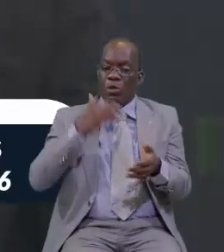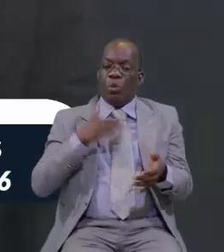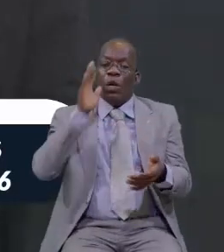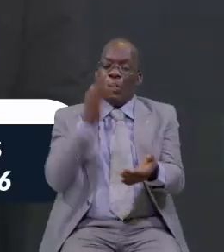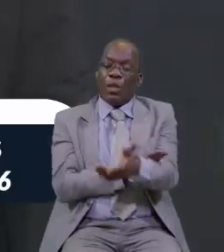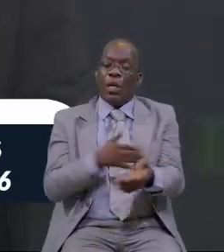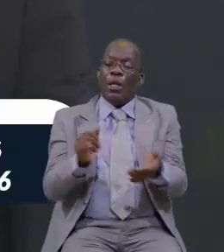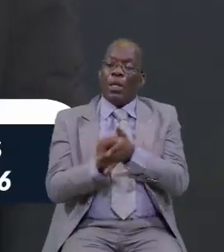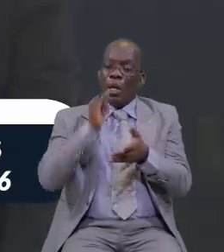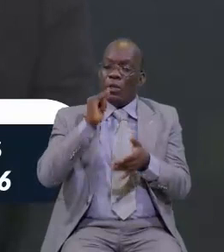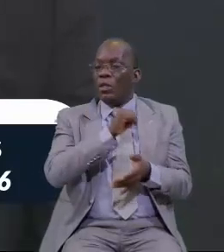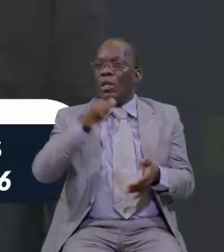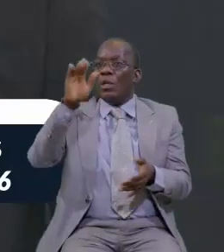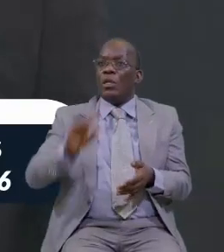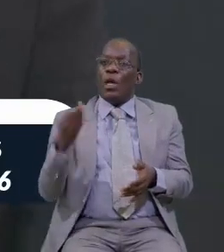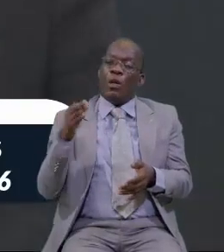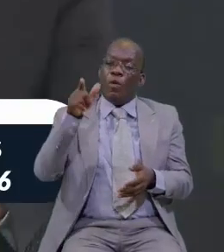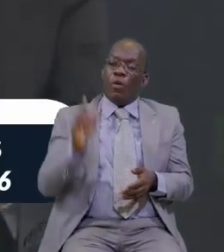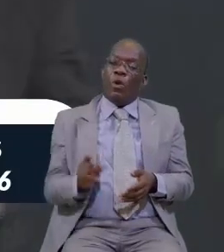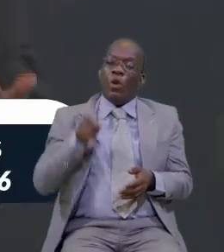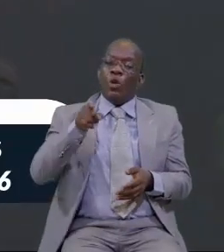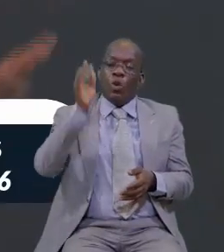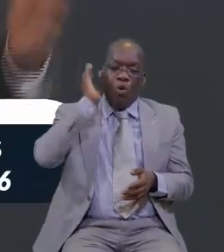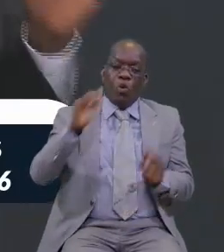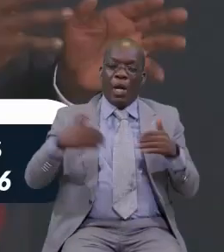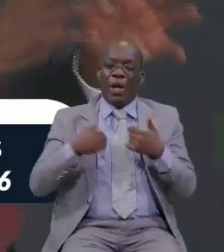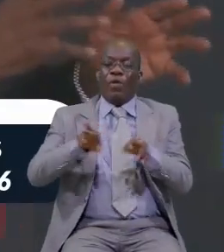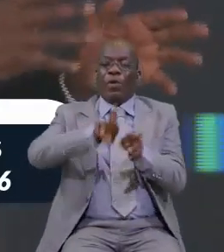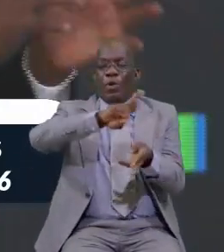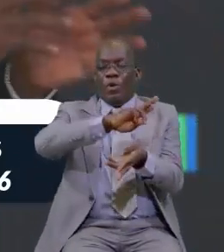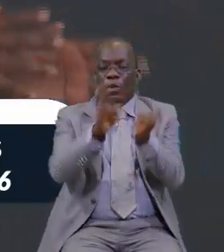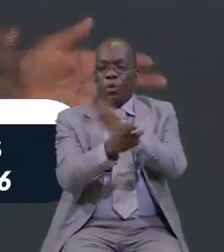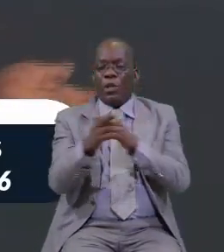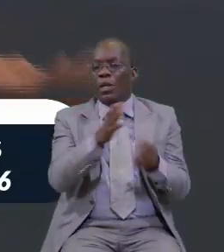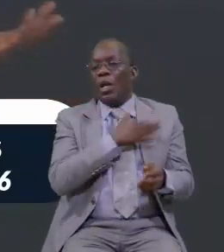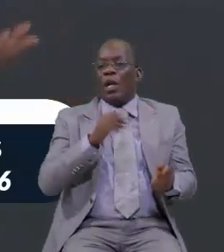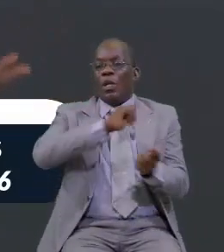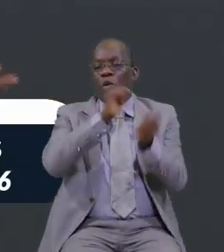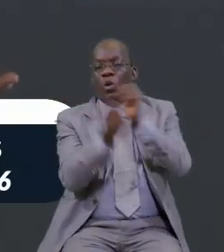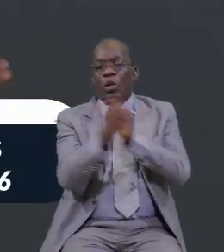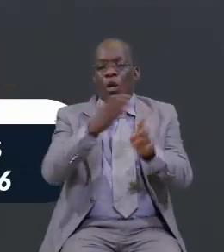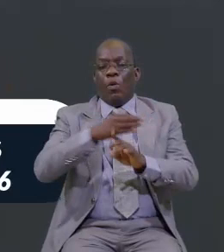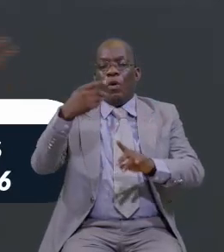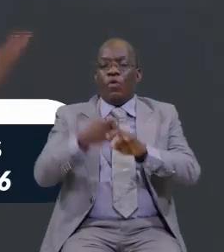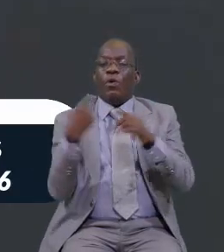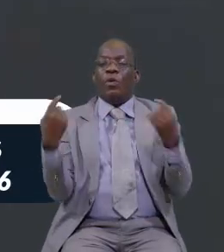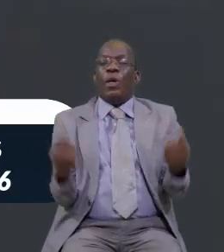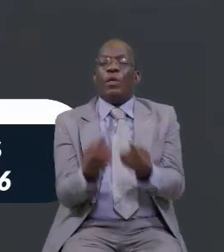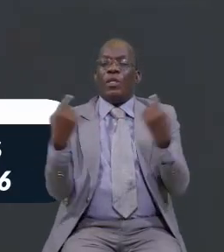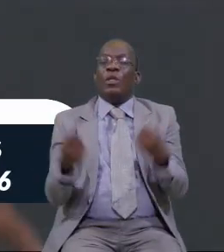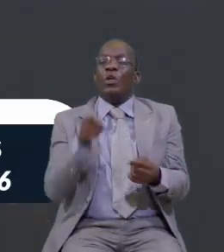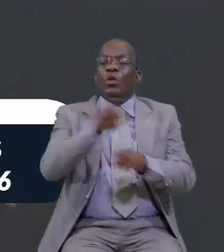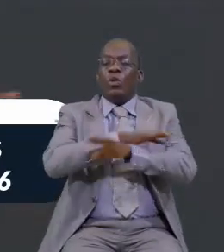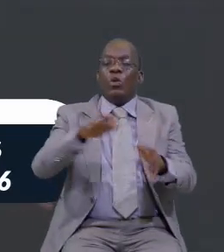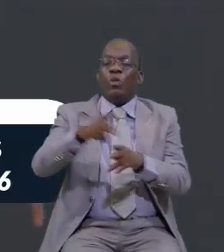have repented, turned away from every sin, and you are not practicing sin, the sin you have dropped, and the sins you